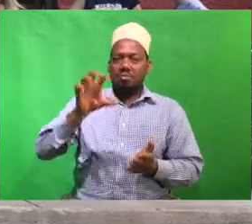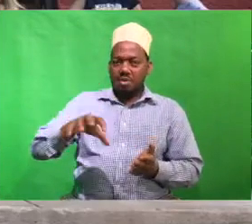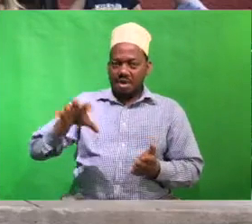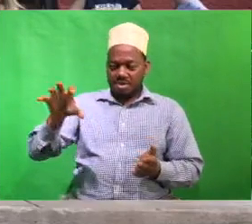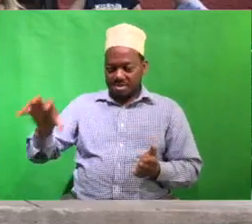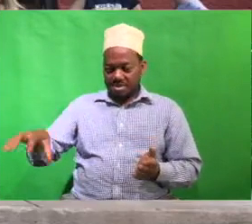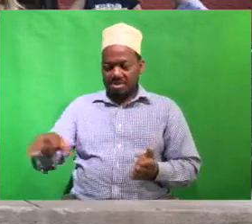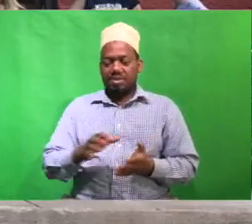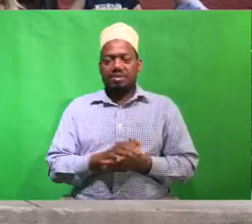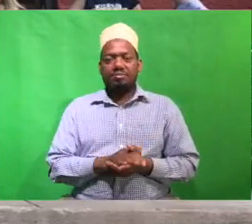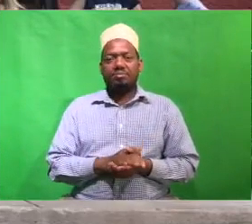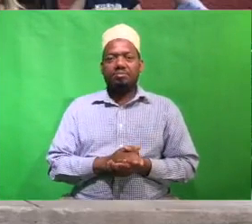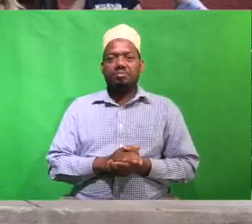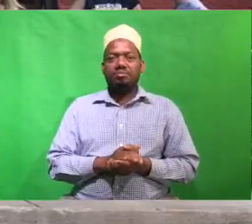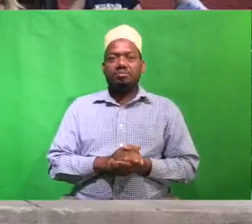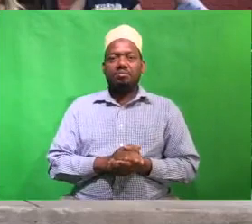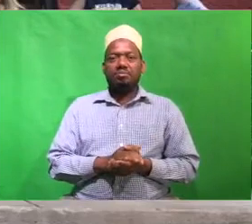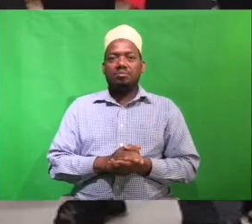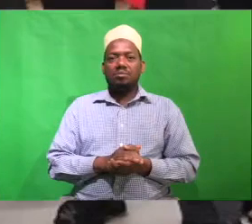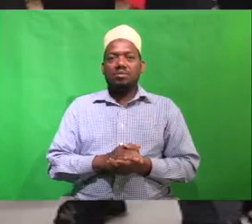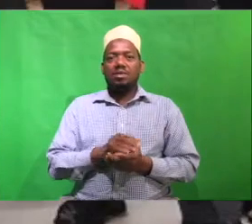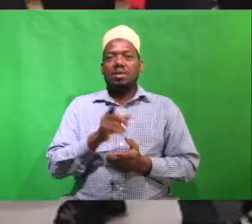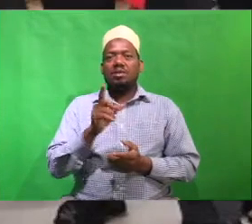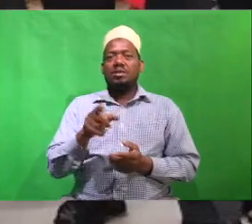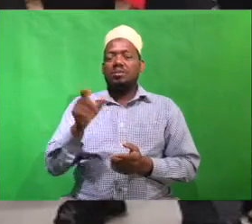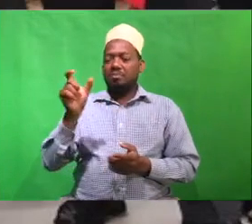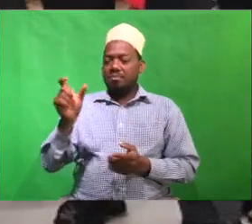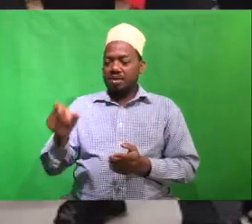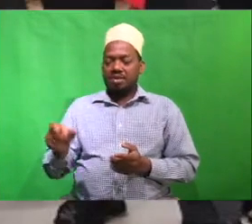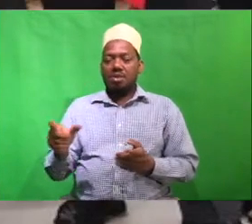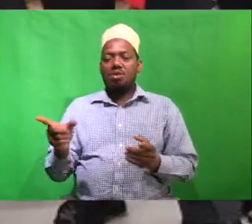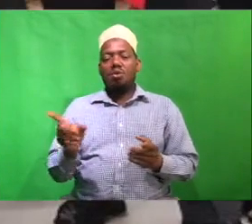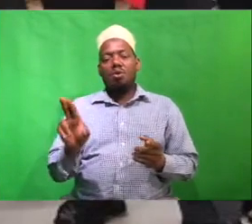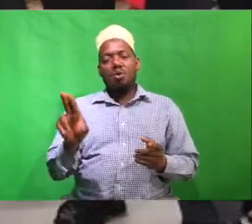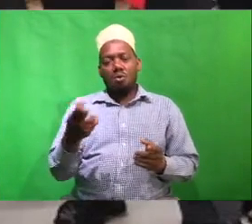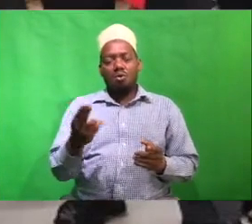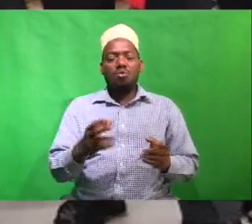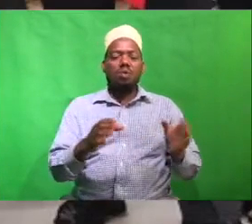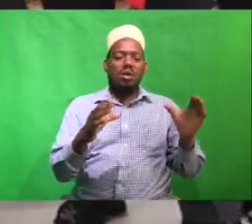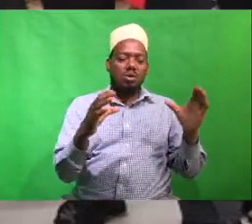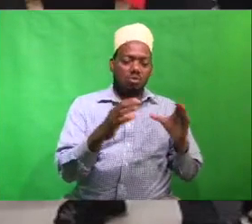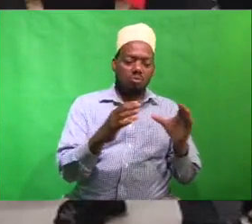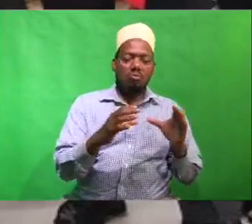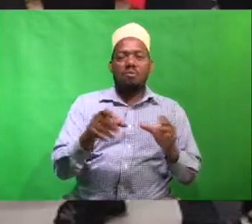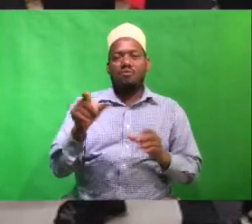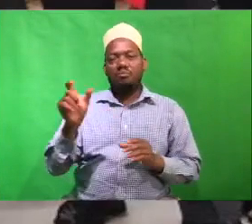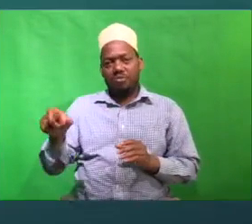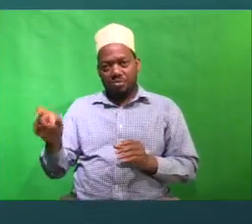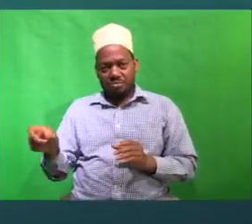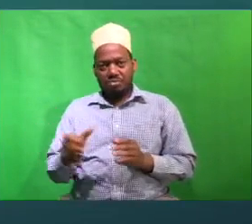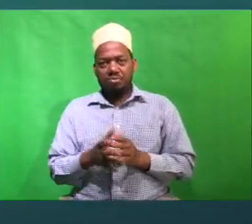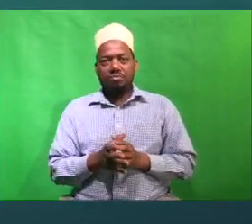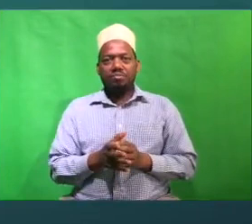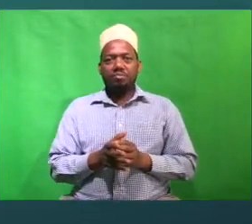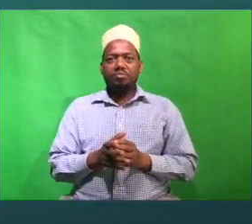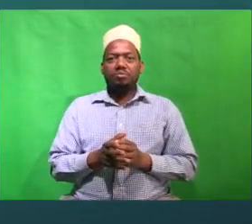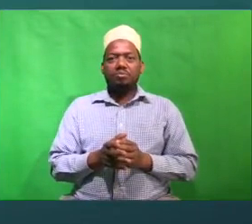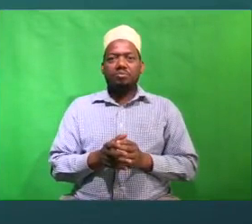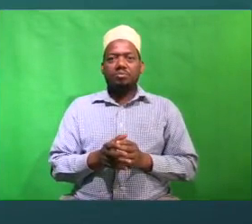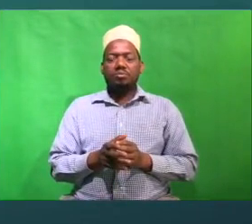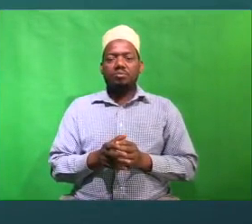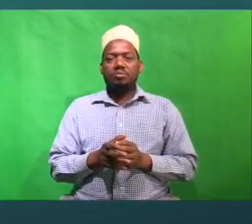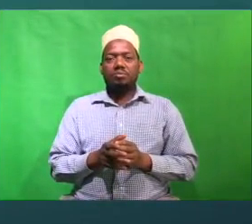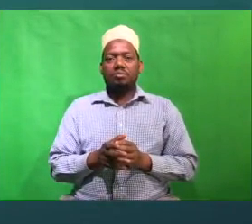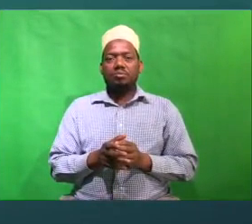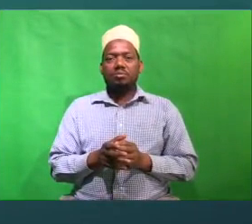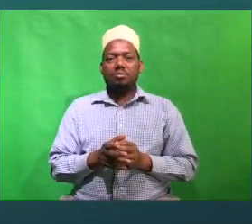Who give valuable that in the world market? Is a person or is a group of peoples. And exploit is also a group